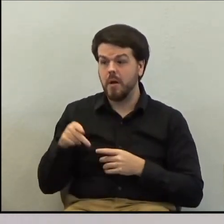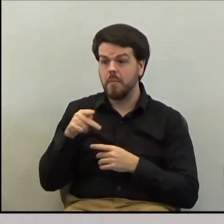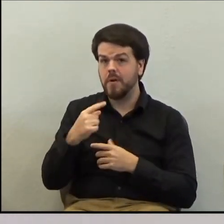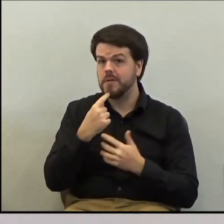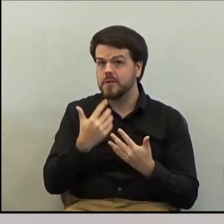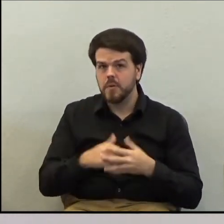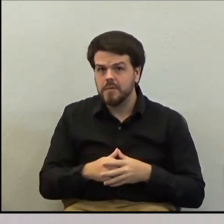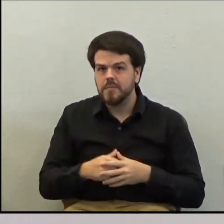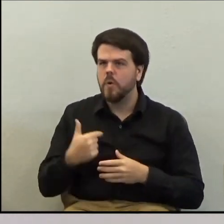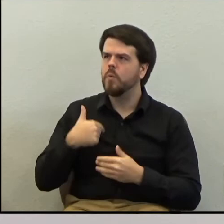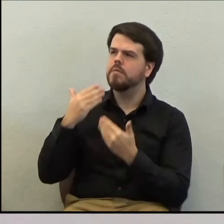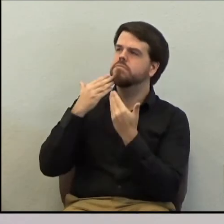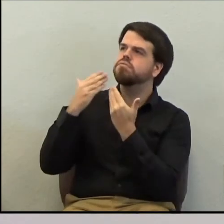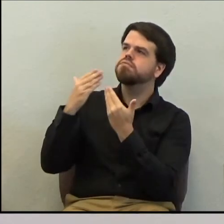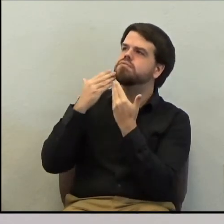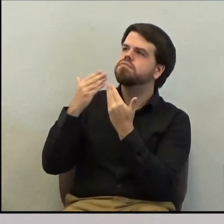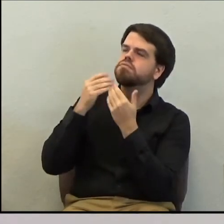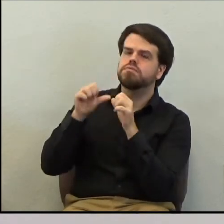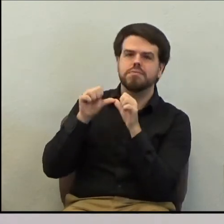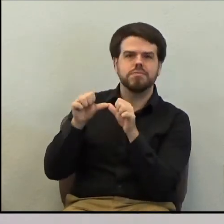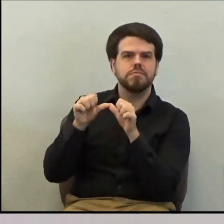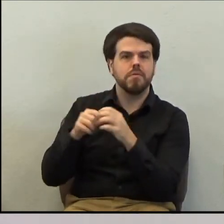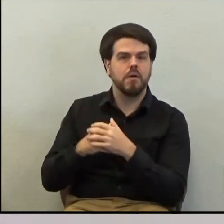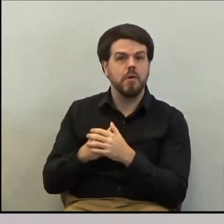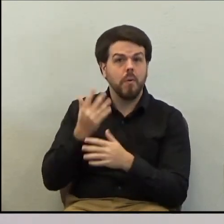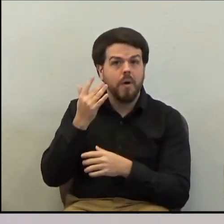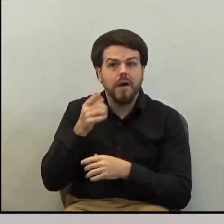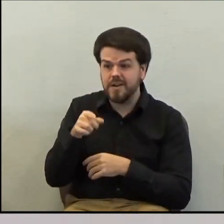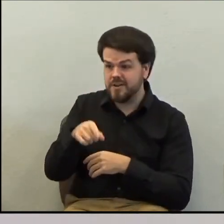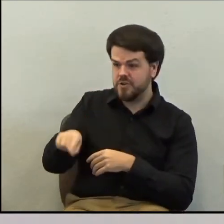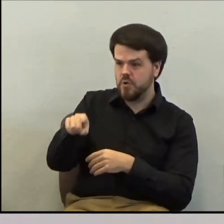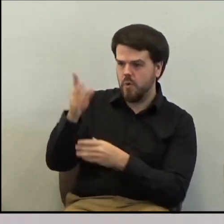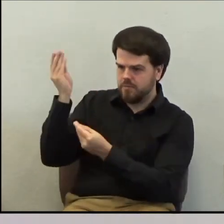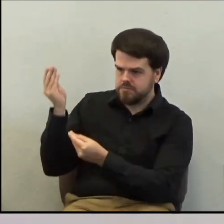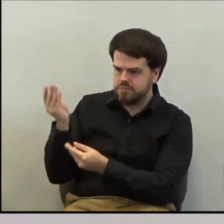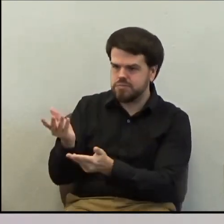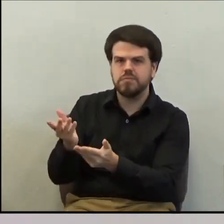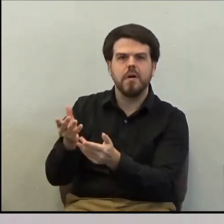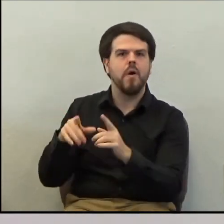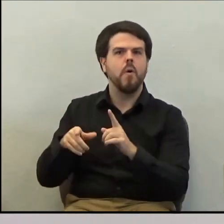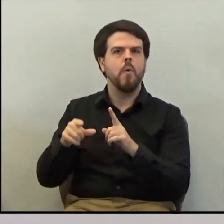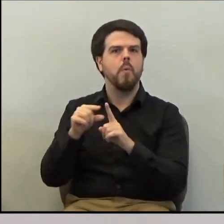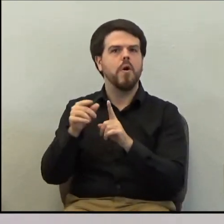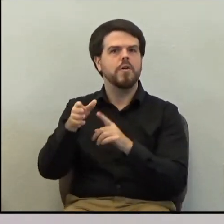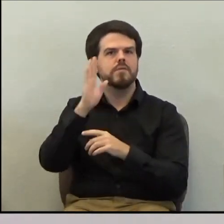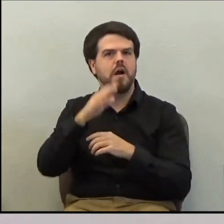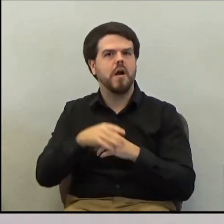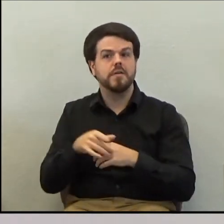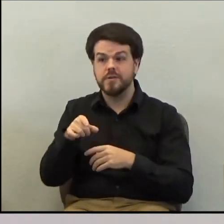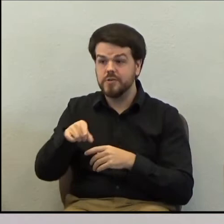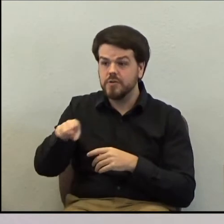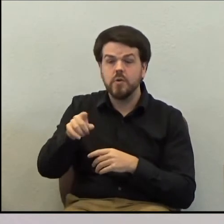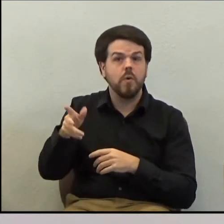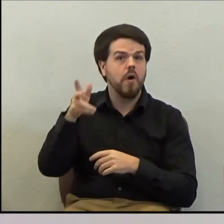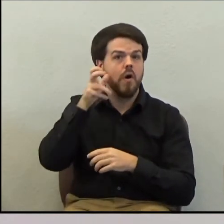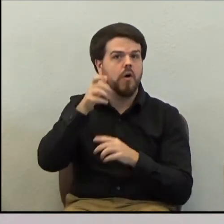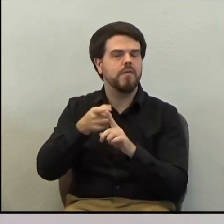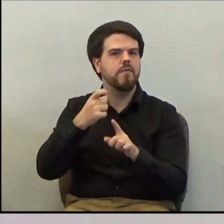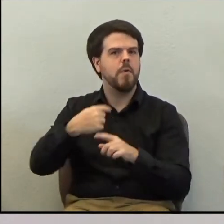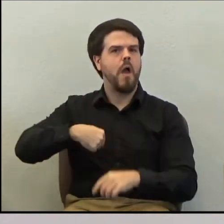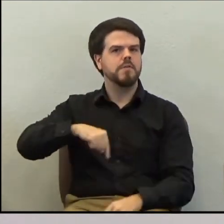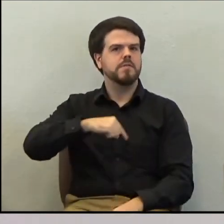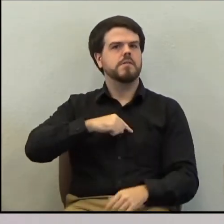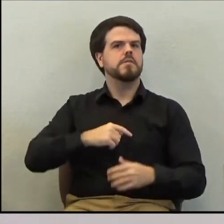God continually because when you received the word of God, which you heard from us,